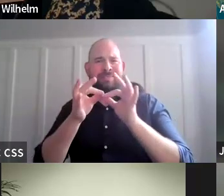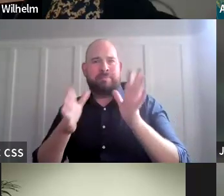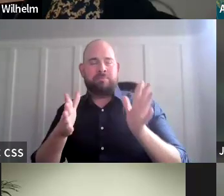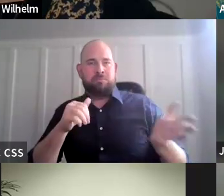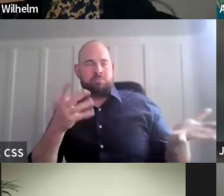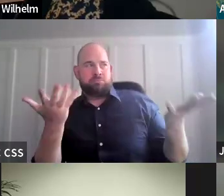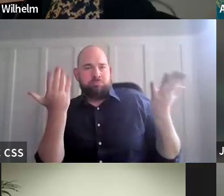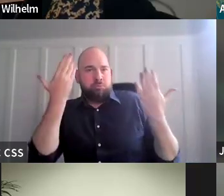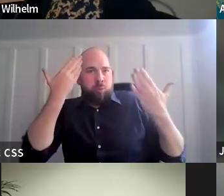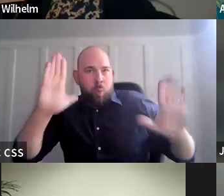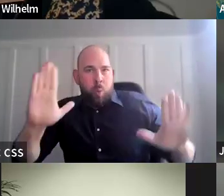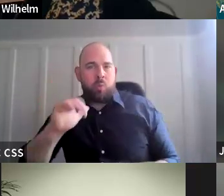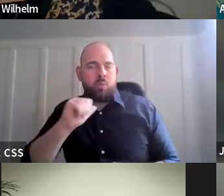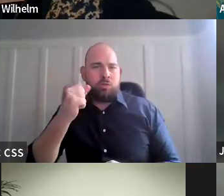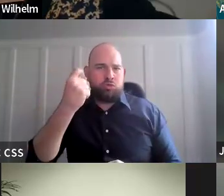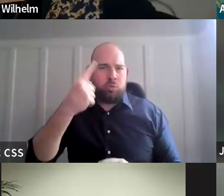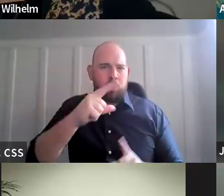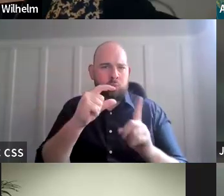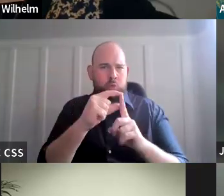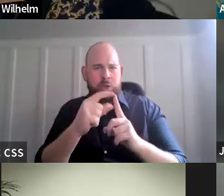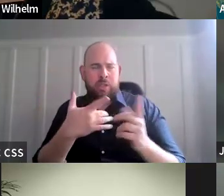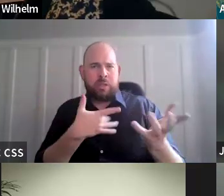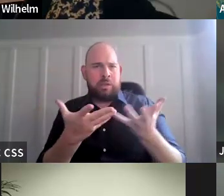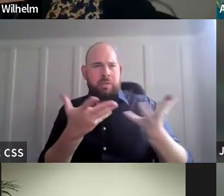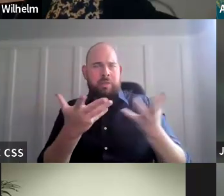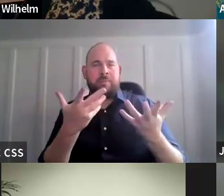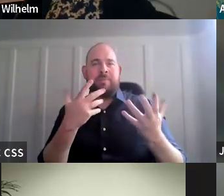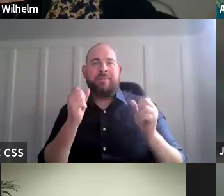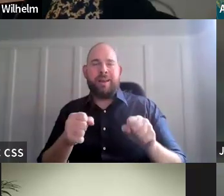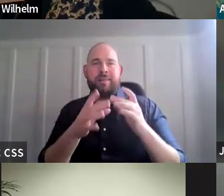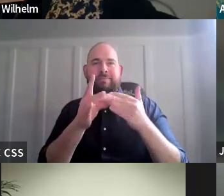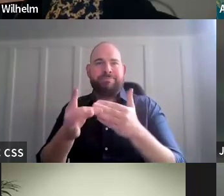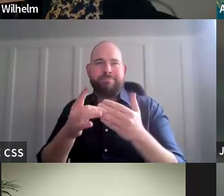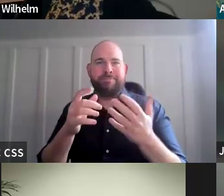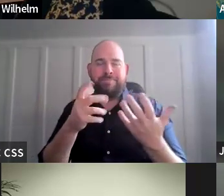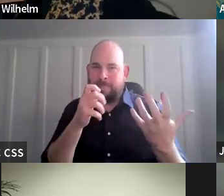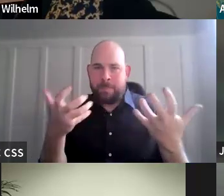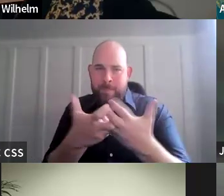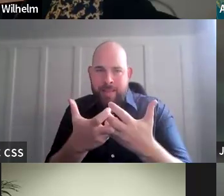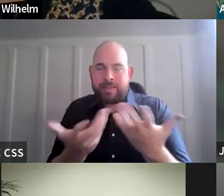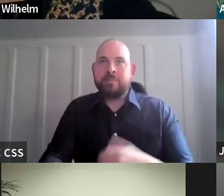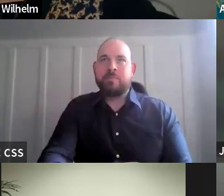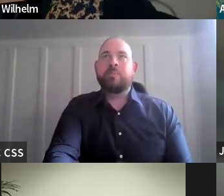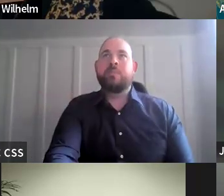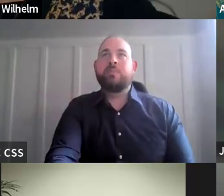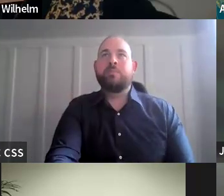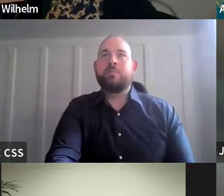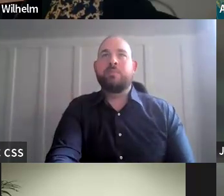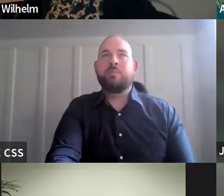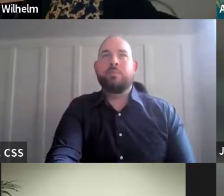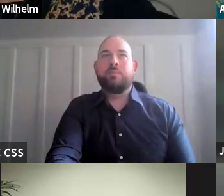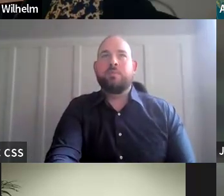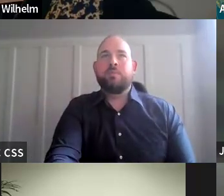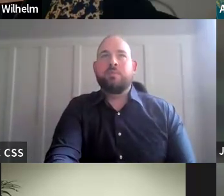or they are using specific slang, and the interpreter just doesn't know the terminology. And that could